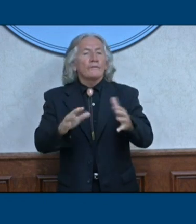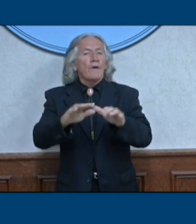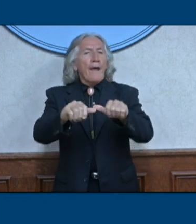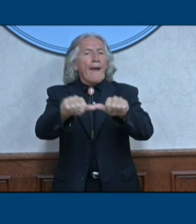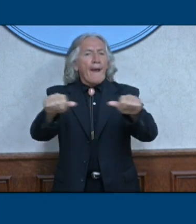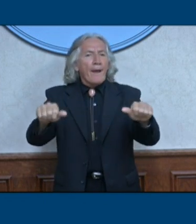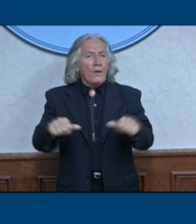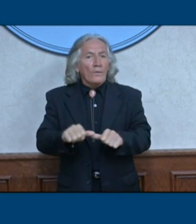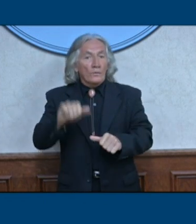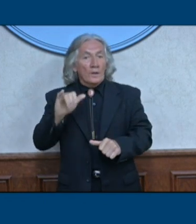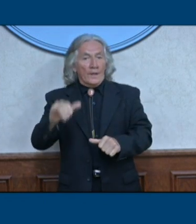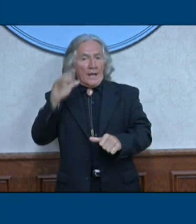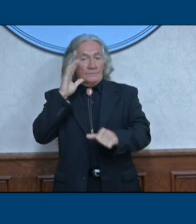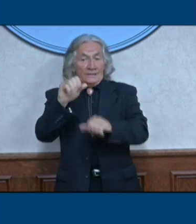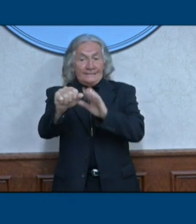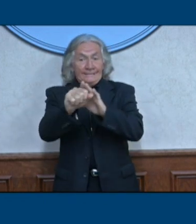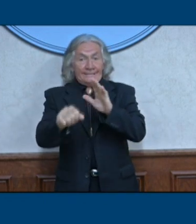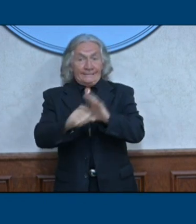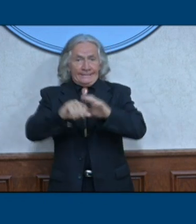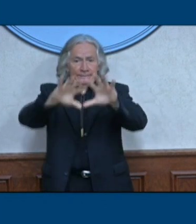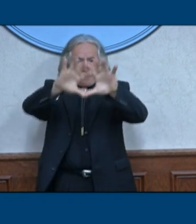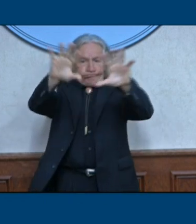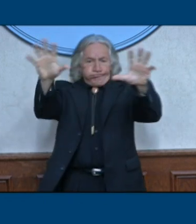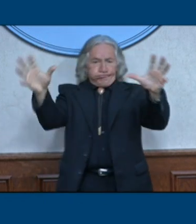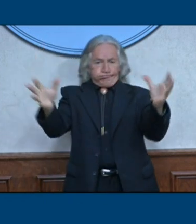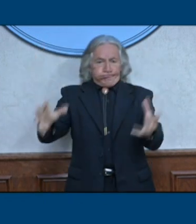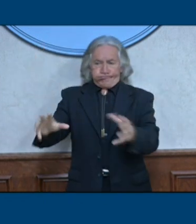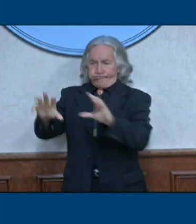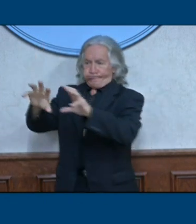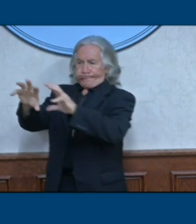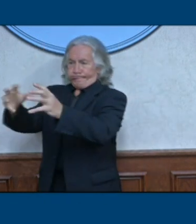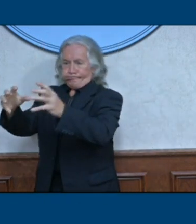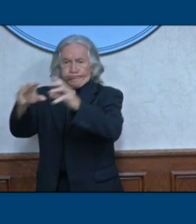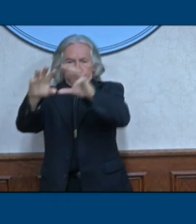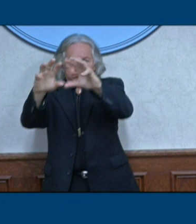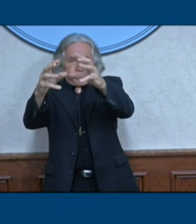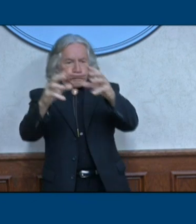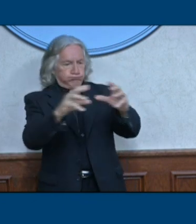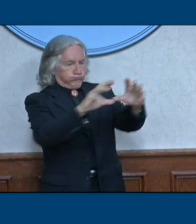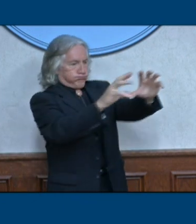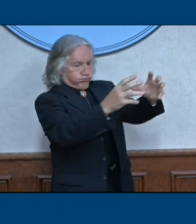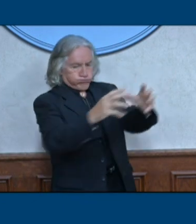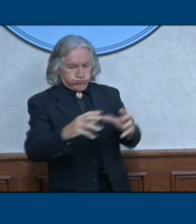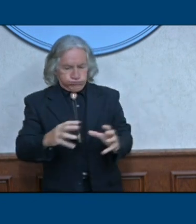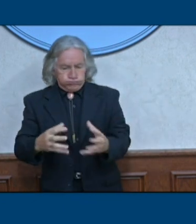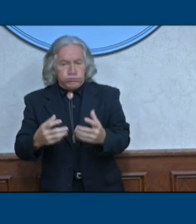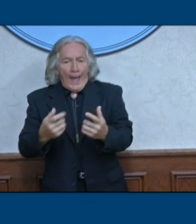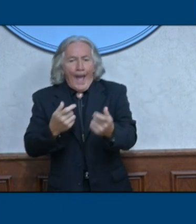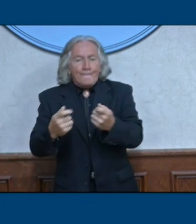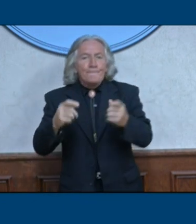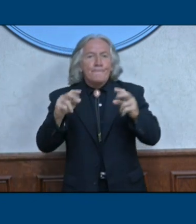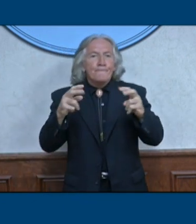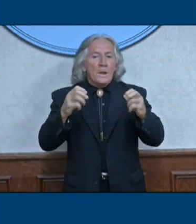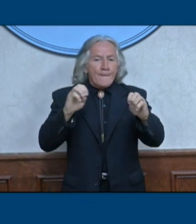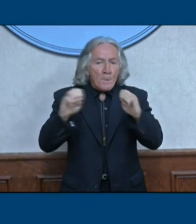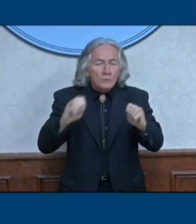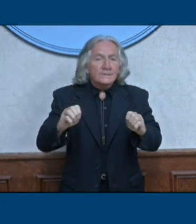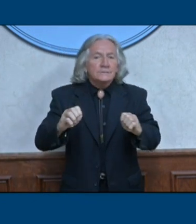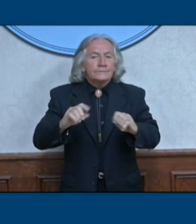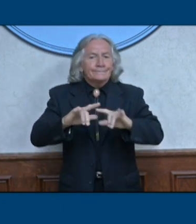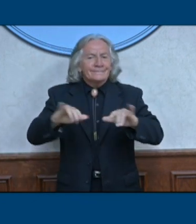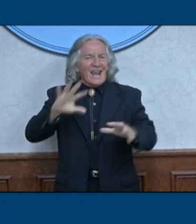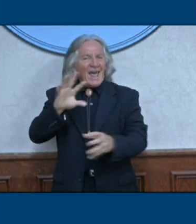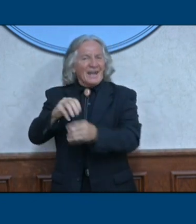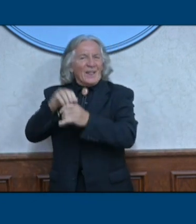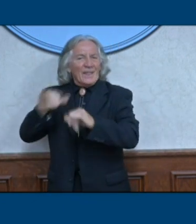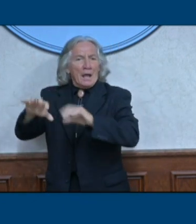Area. That's the way the state is broken up in terms of various ways of managing emergencies and crises and things